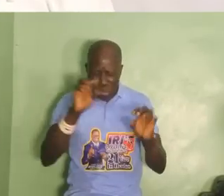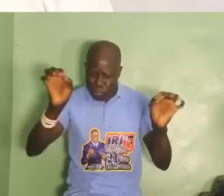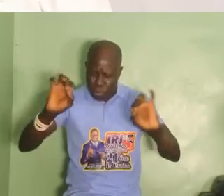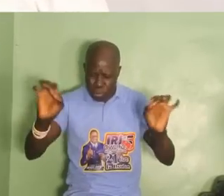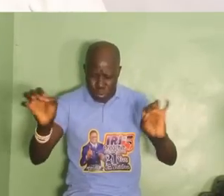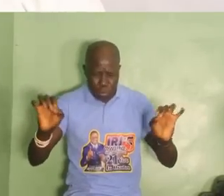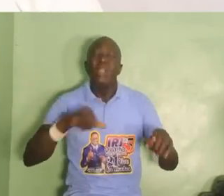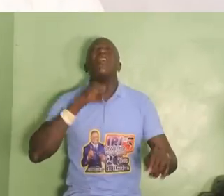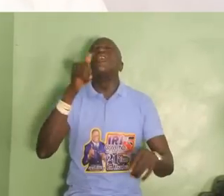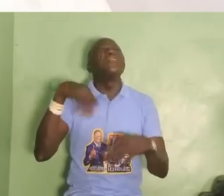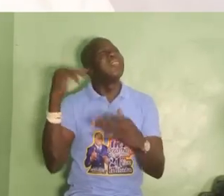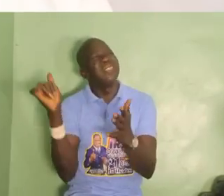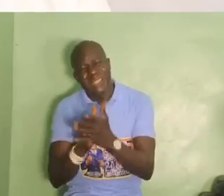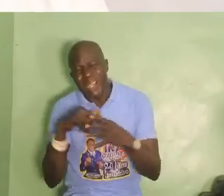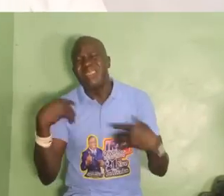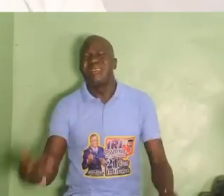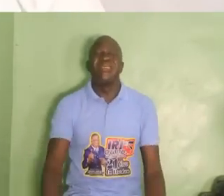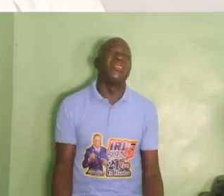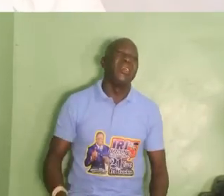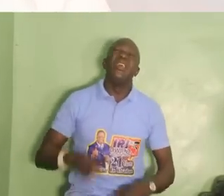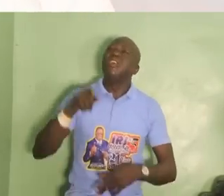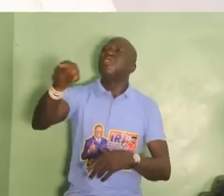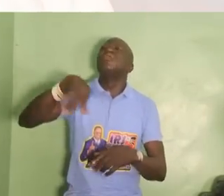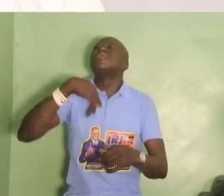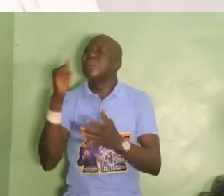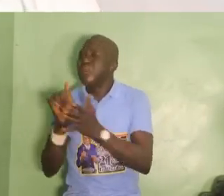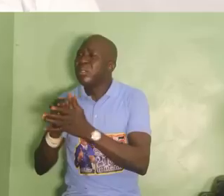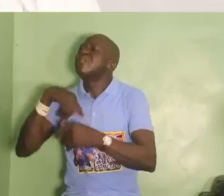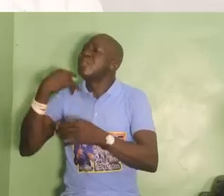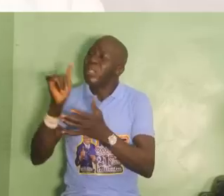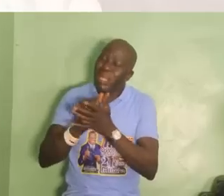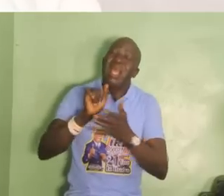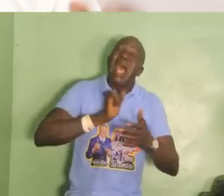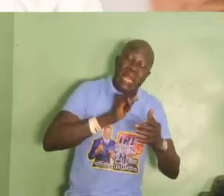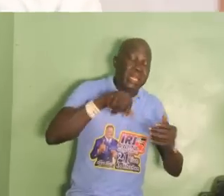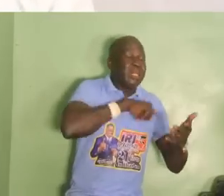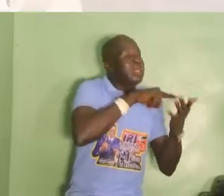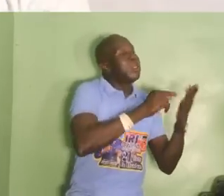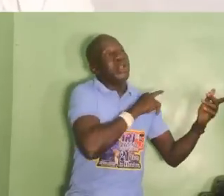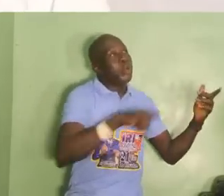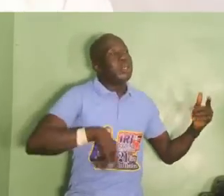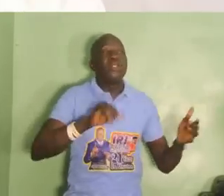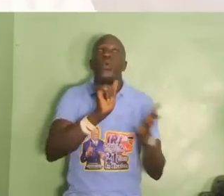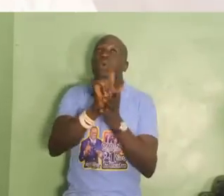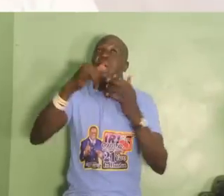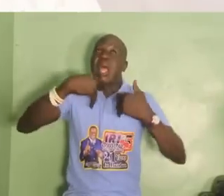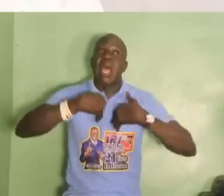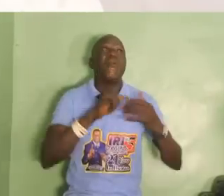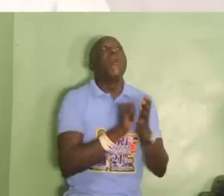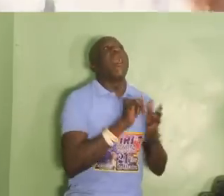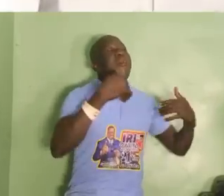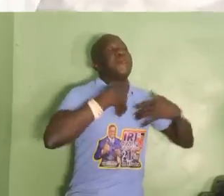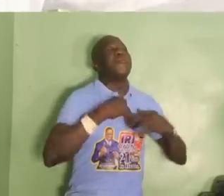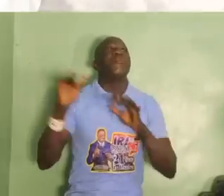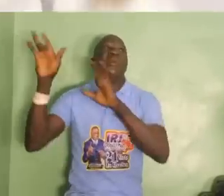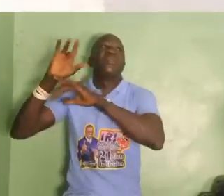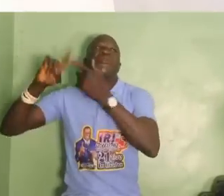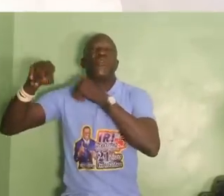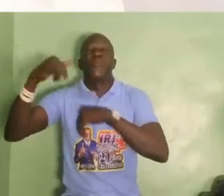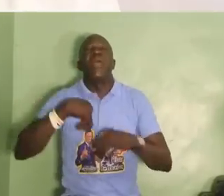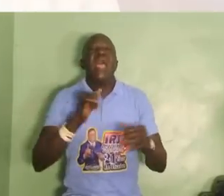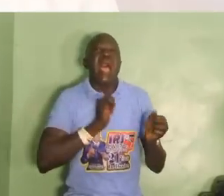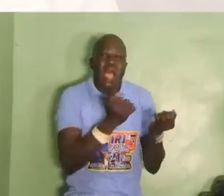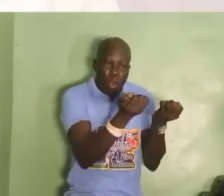ati solution ti ala re rabbi areka domba in the name of Jesus pa lase in the name of Jesus aye ra